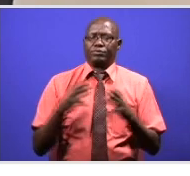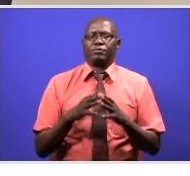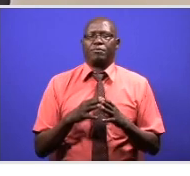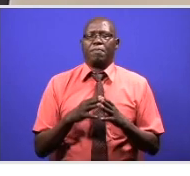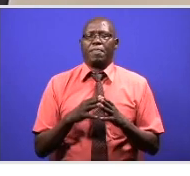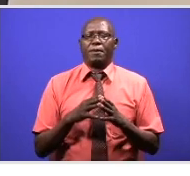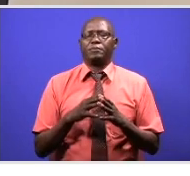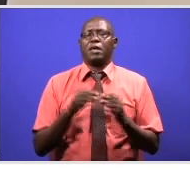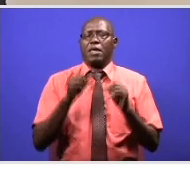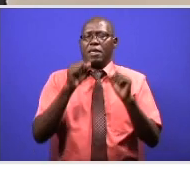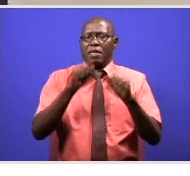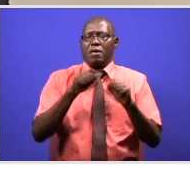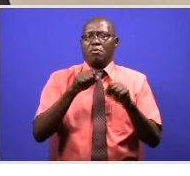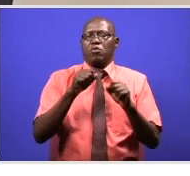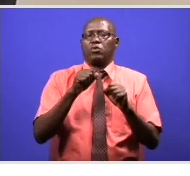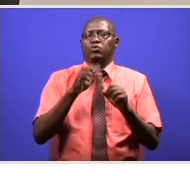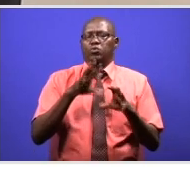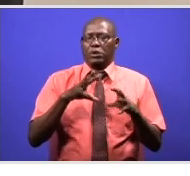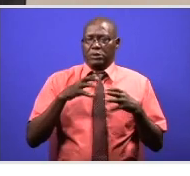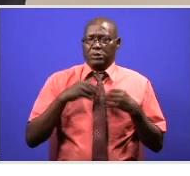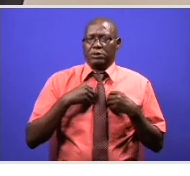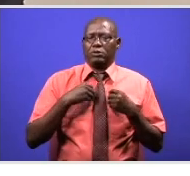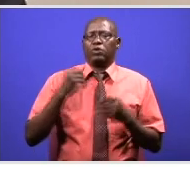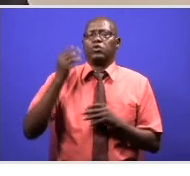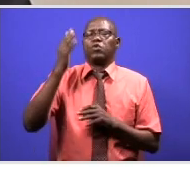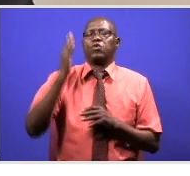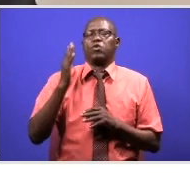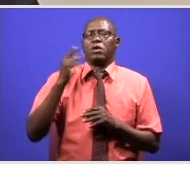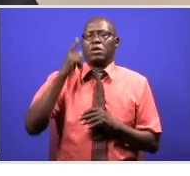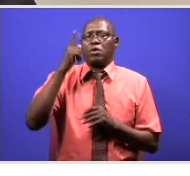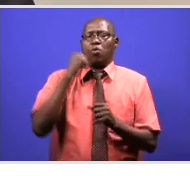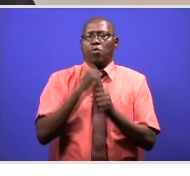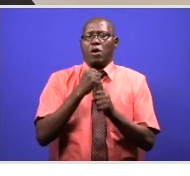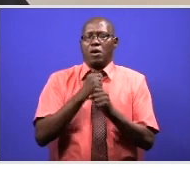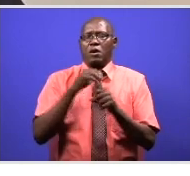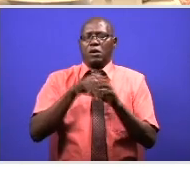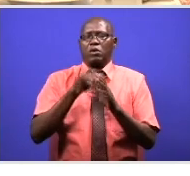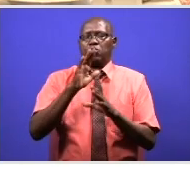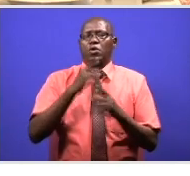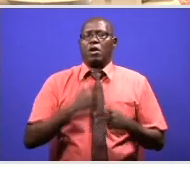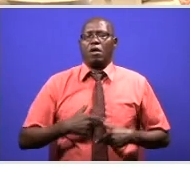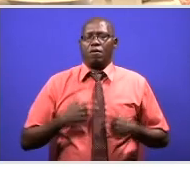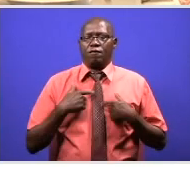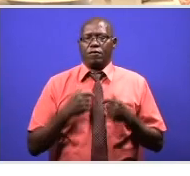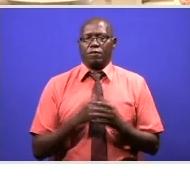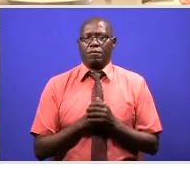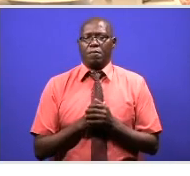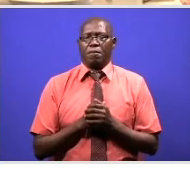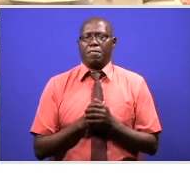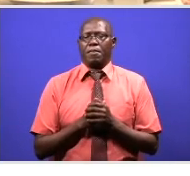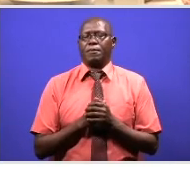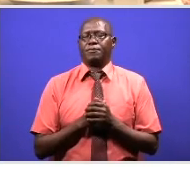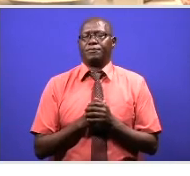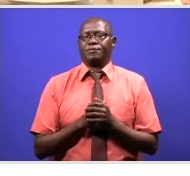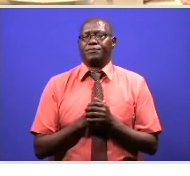be able now to acknowledge the God who is at work in your life. Gracing the event was the Cabinet